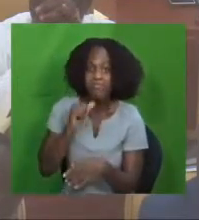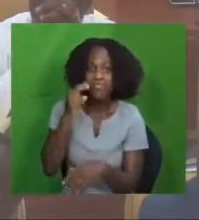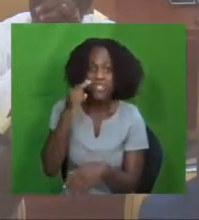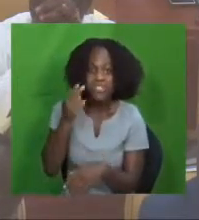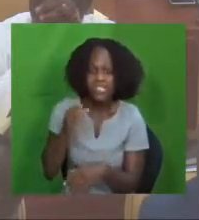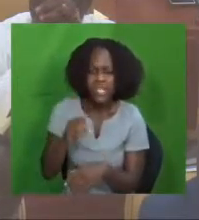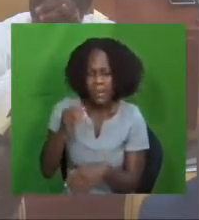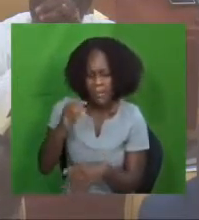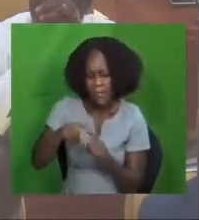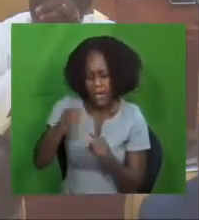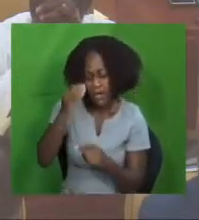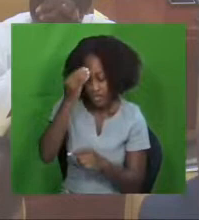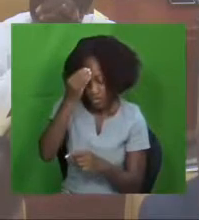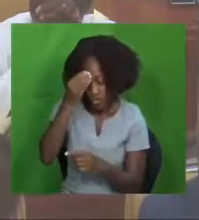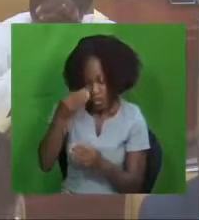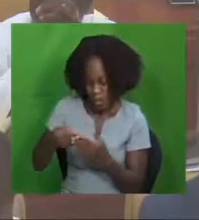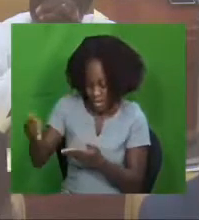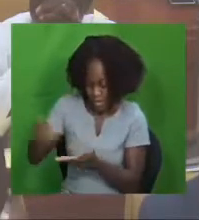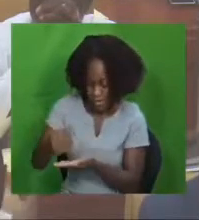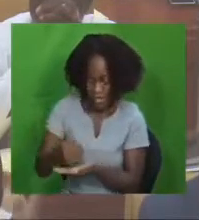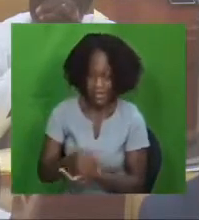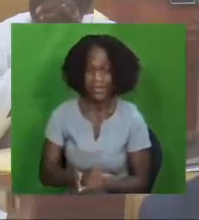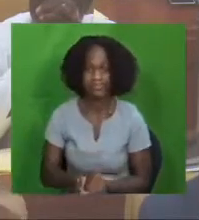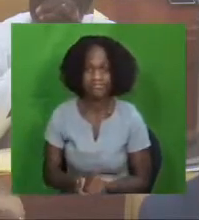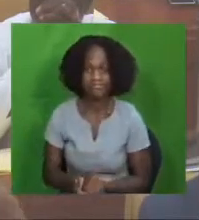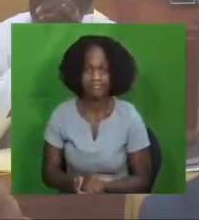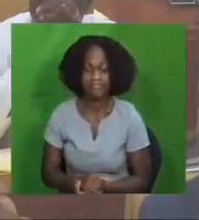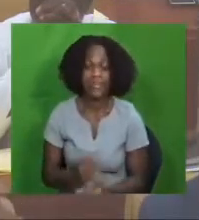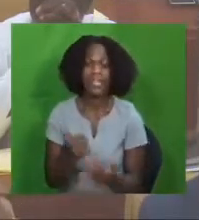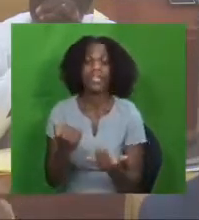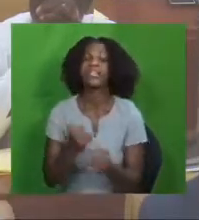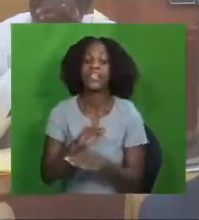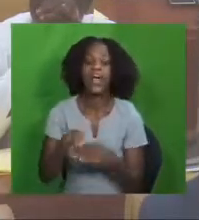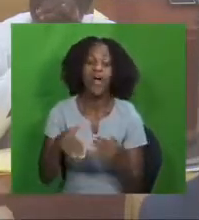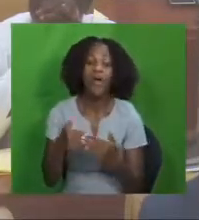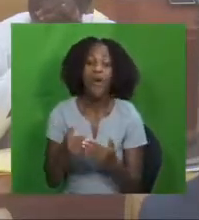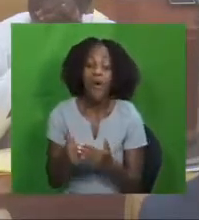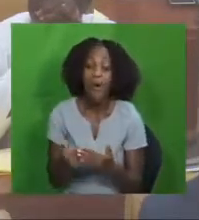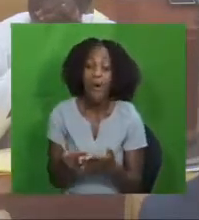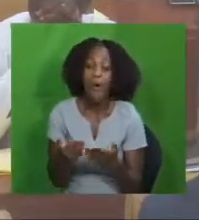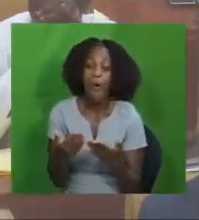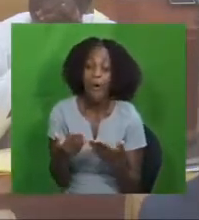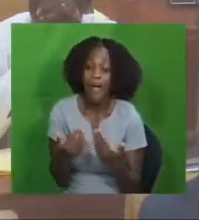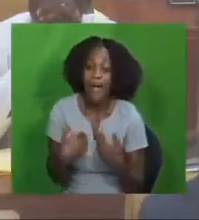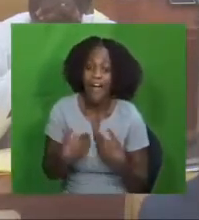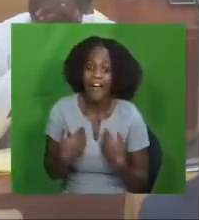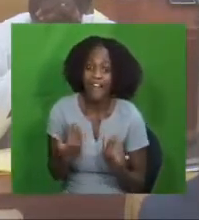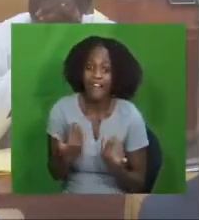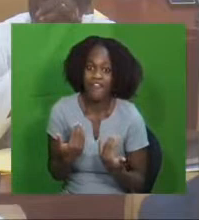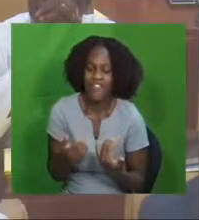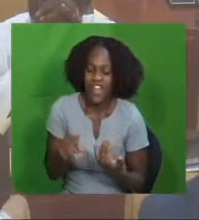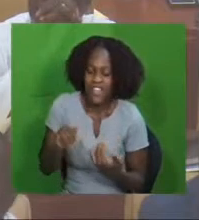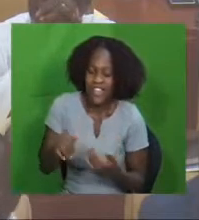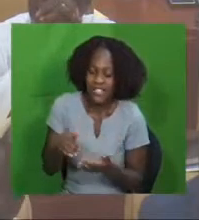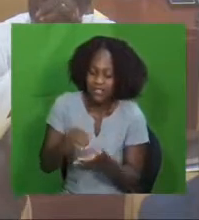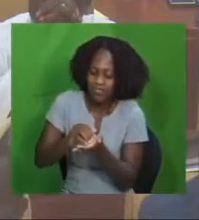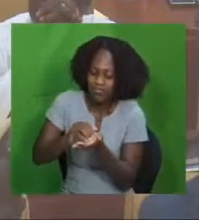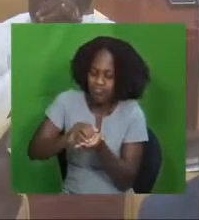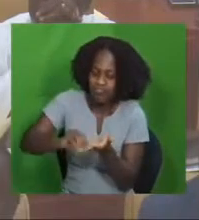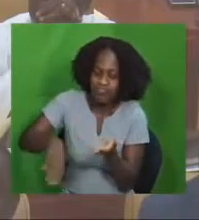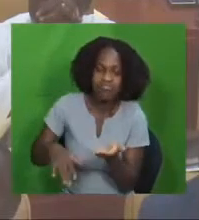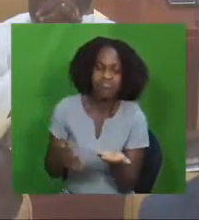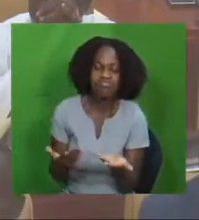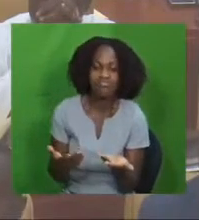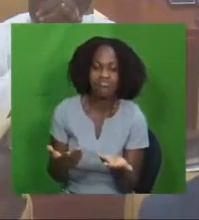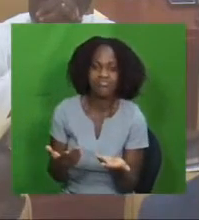Mr. Speaker, the only thing now left, which we are rejecting, is that they want to now